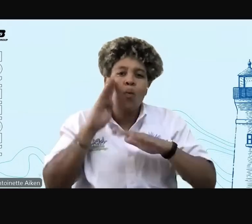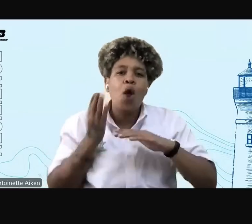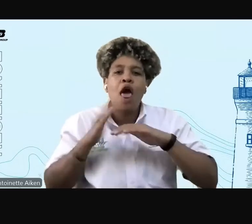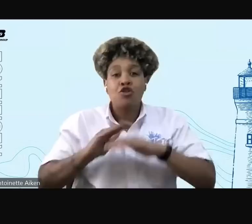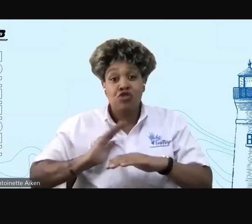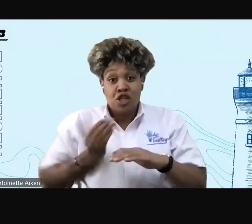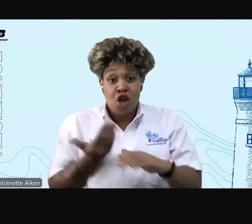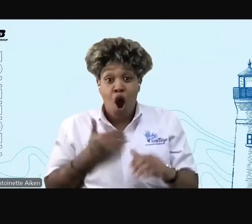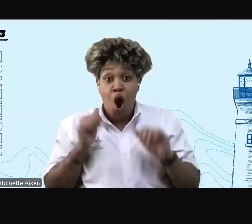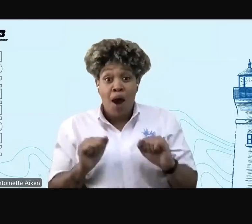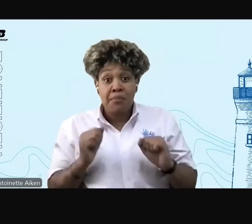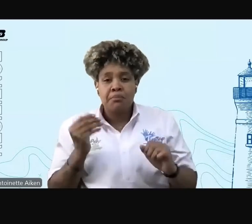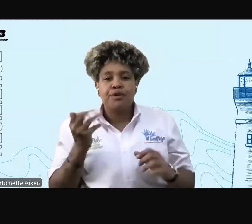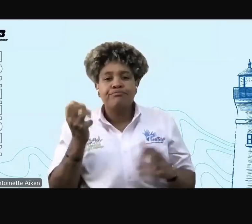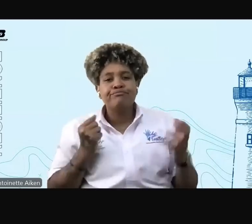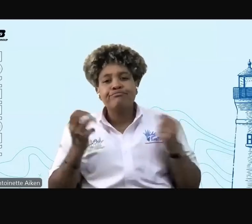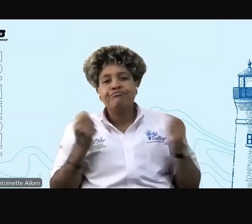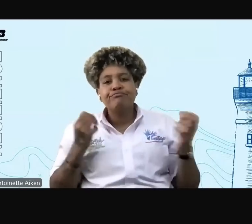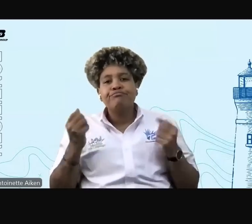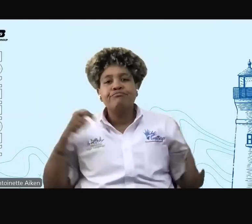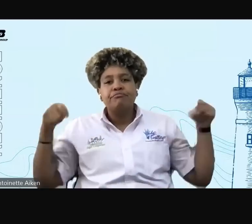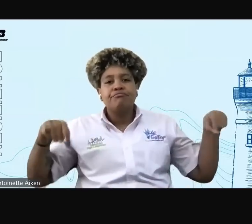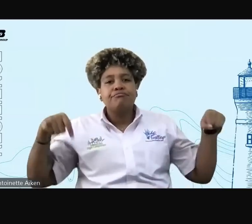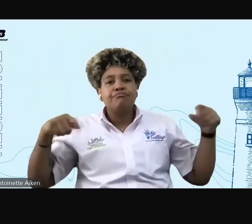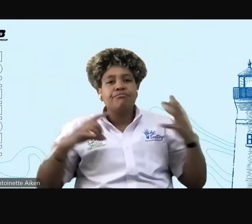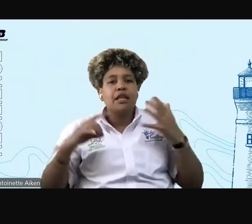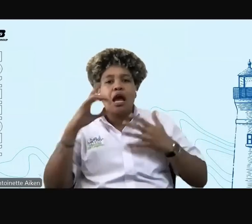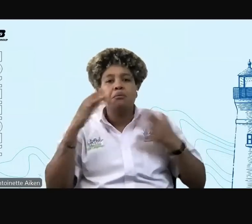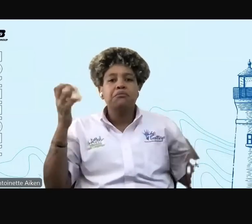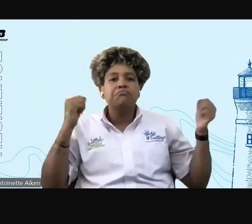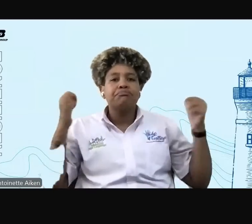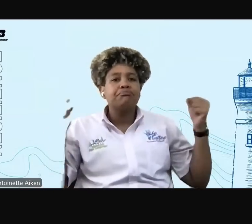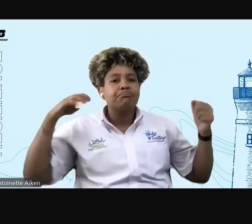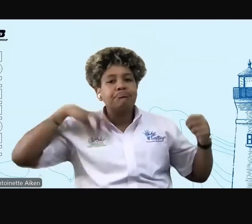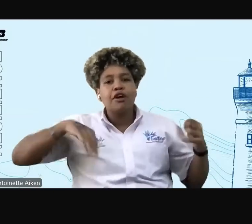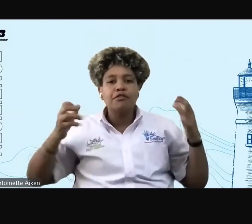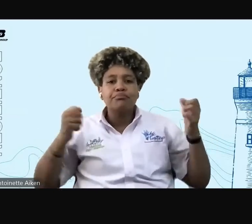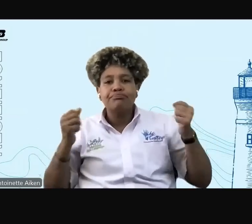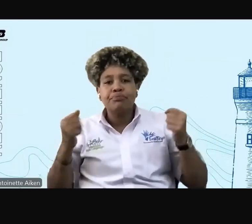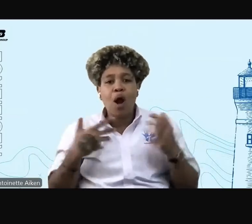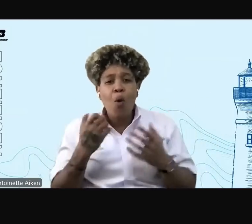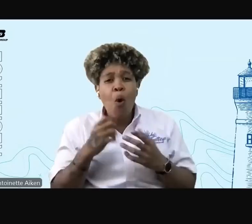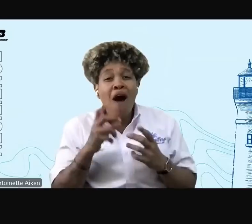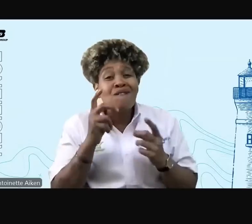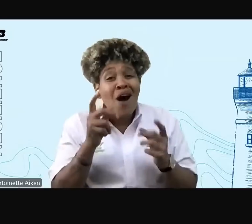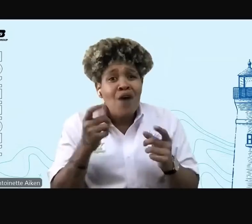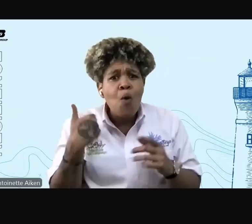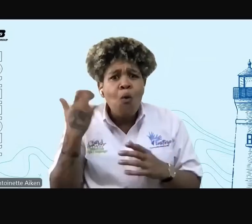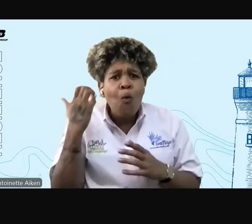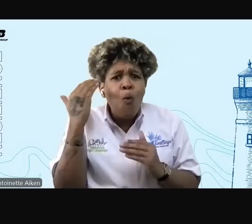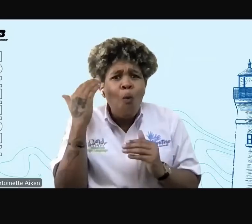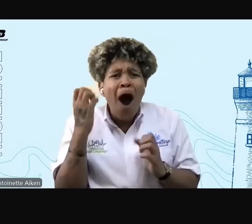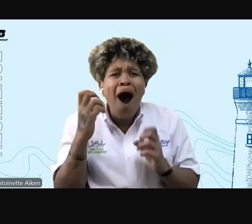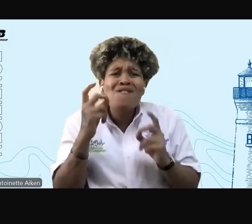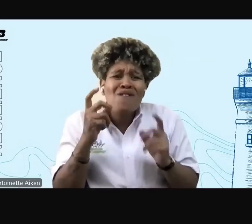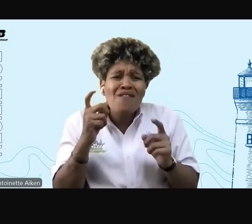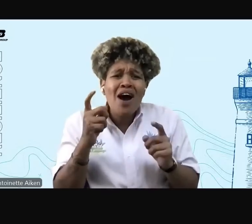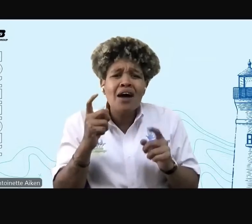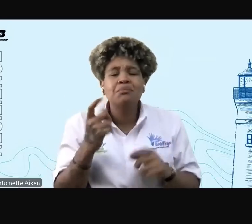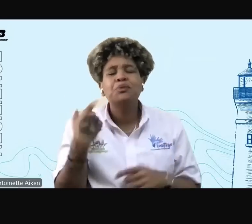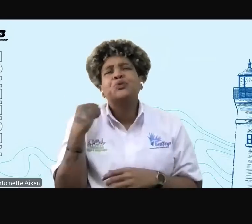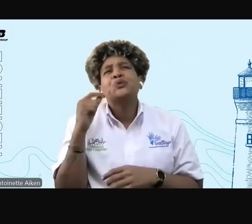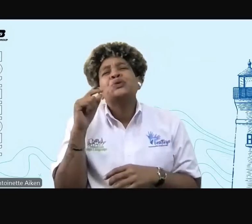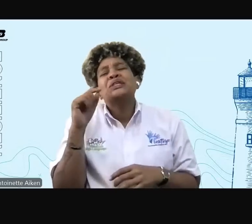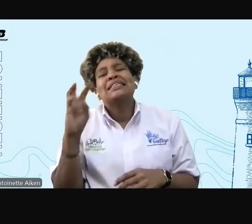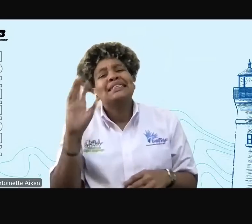ability to attract capital to the region. I'd love it to be faster. We would love it to be faster, but we understand